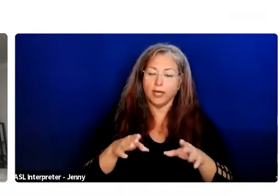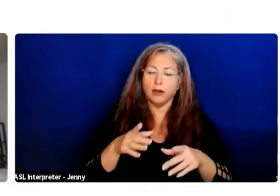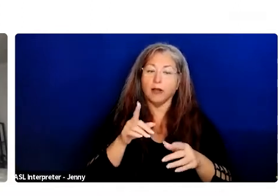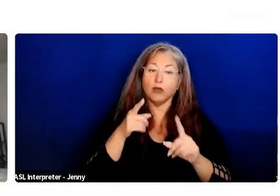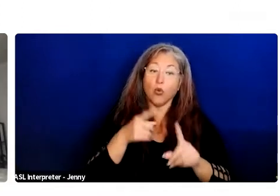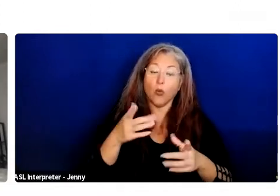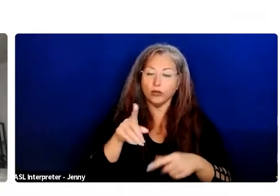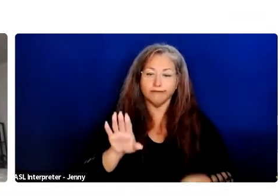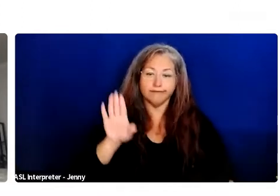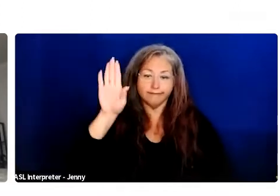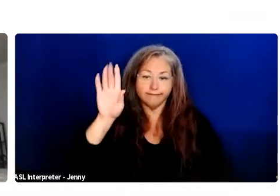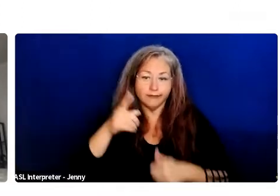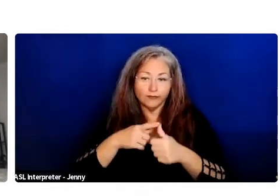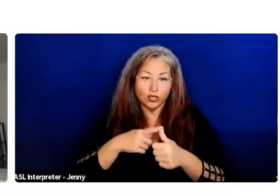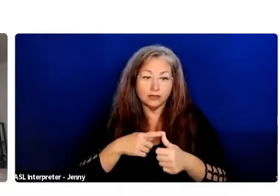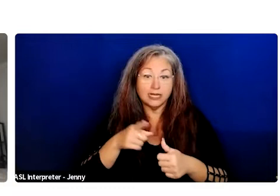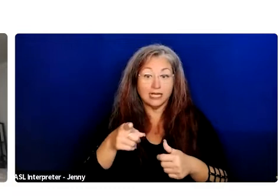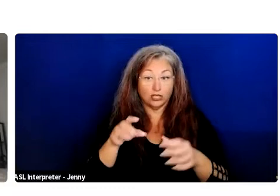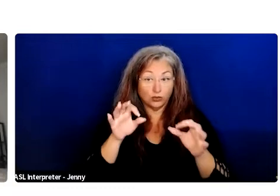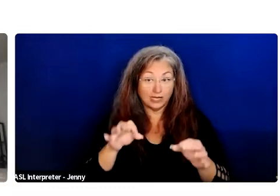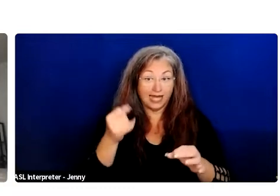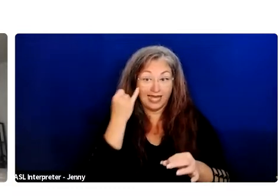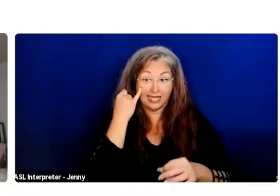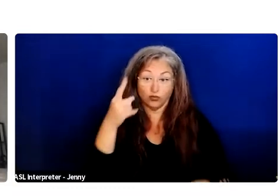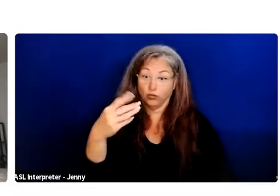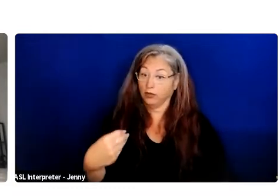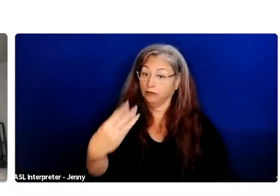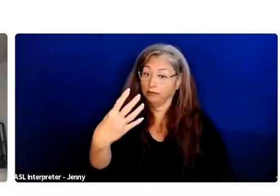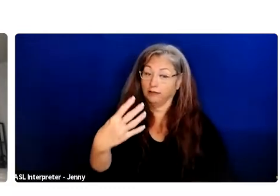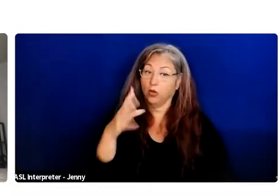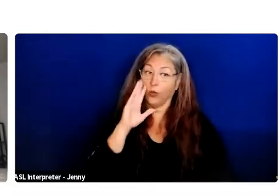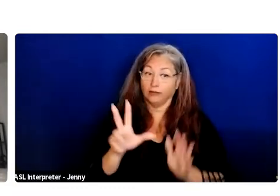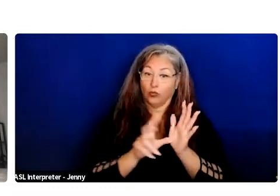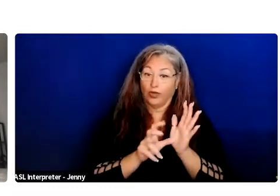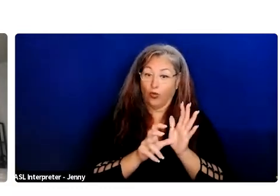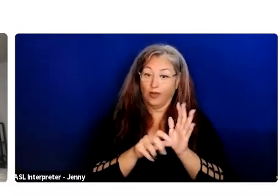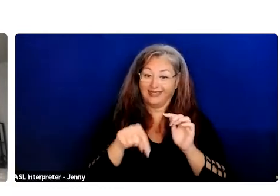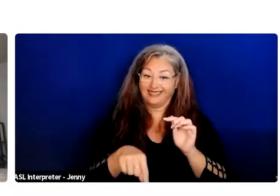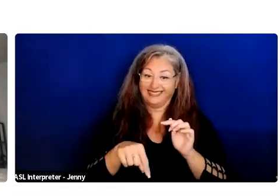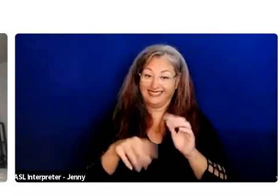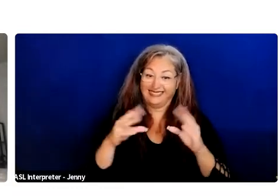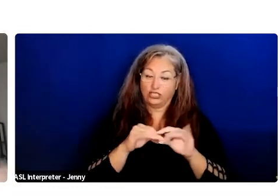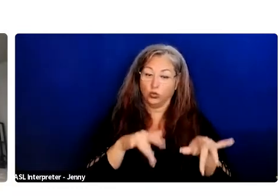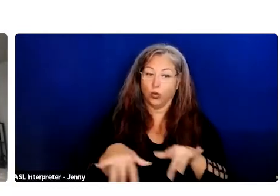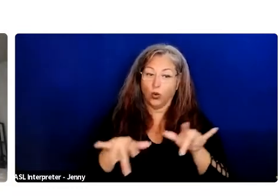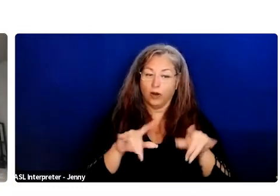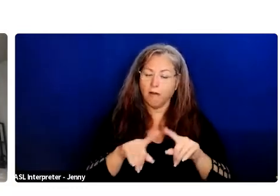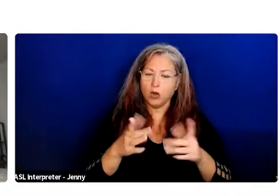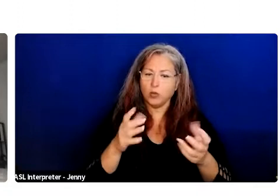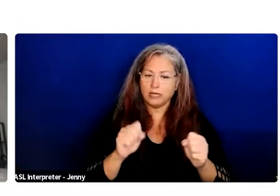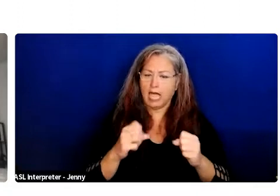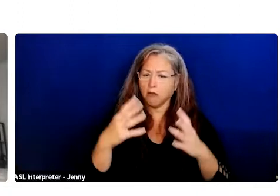hand and know that if you do decide to leave your camera on, you'll be recorded because the session is being recorded, but feel free to